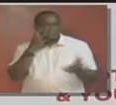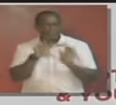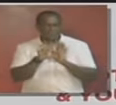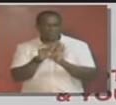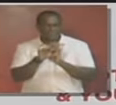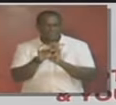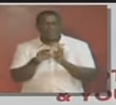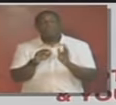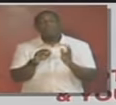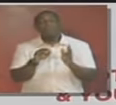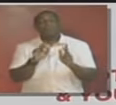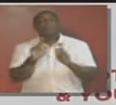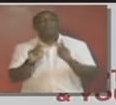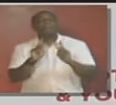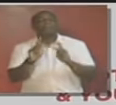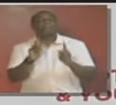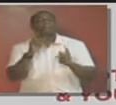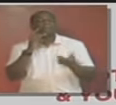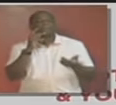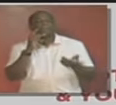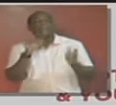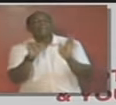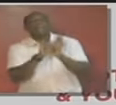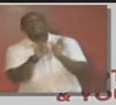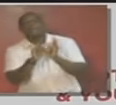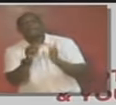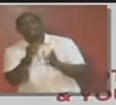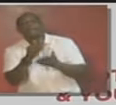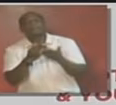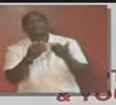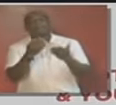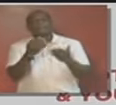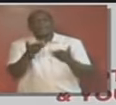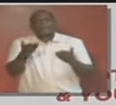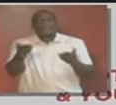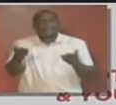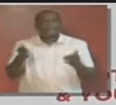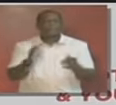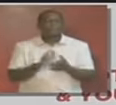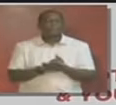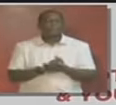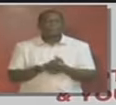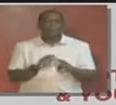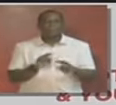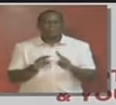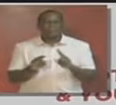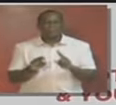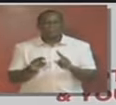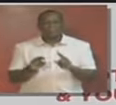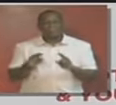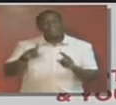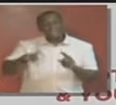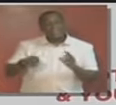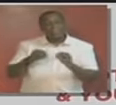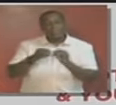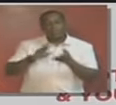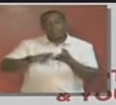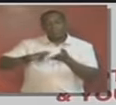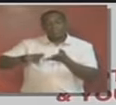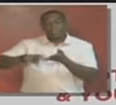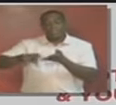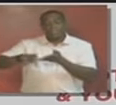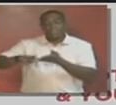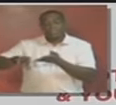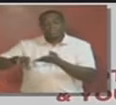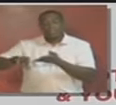lot more testing, a lot more scrutiny, a lot more rigorous research that would need to be done before you could determine